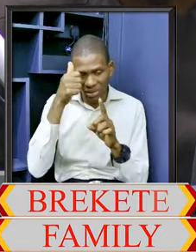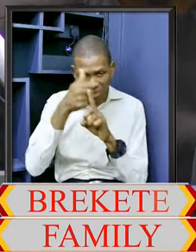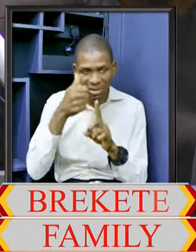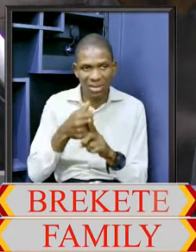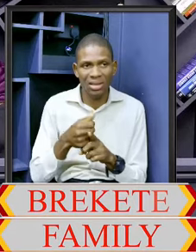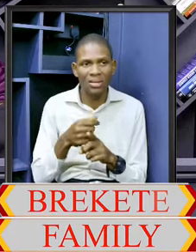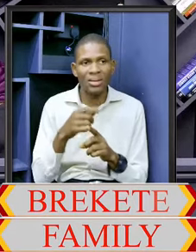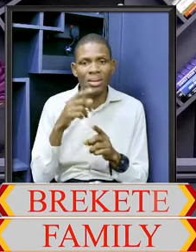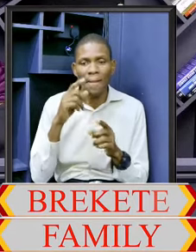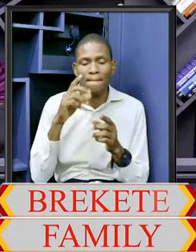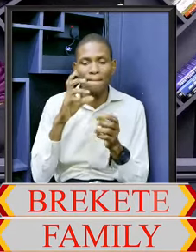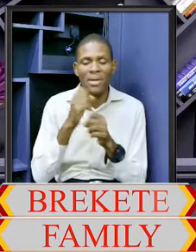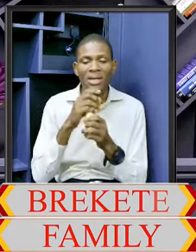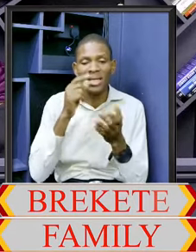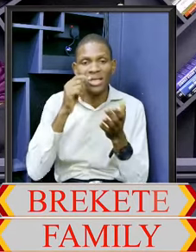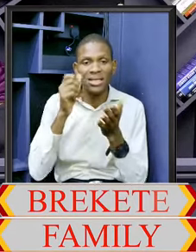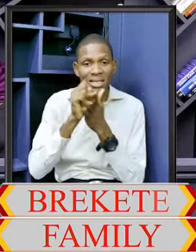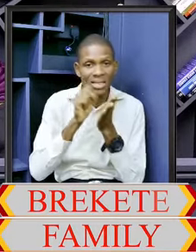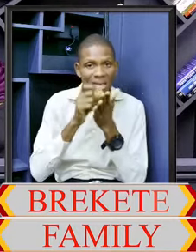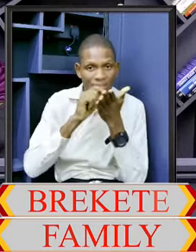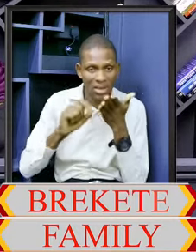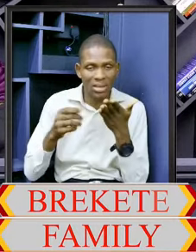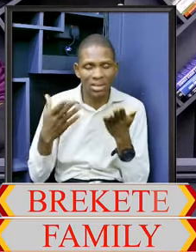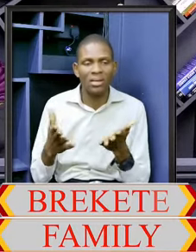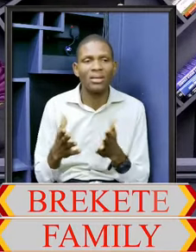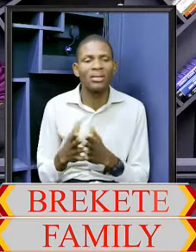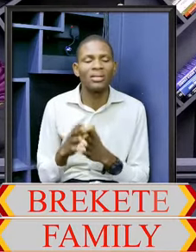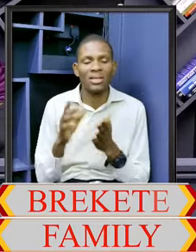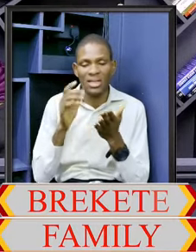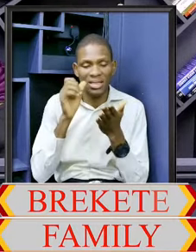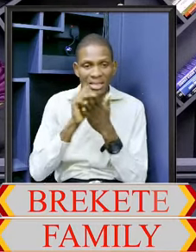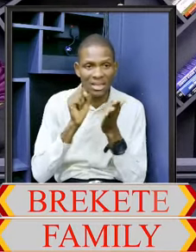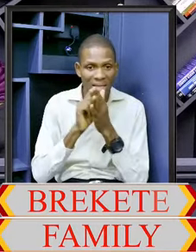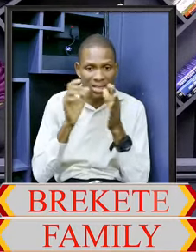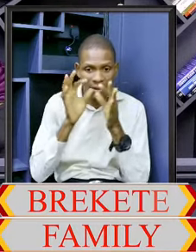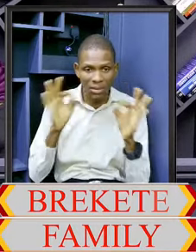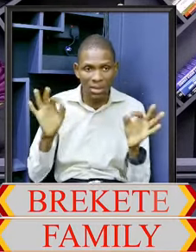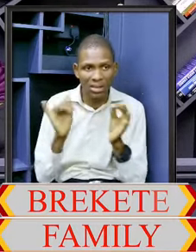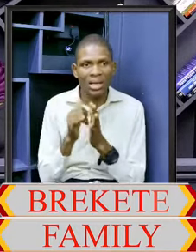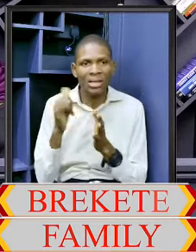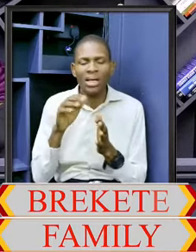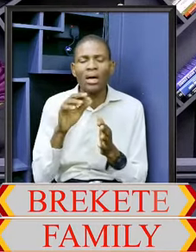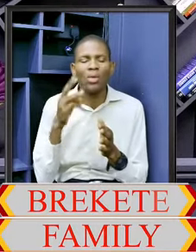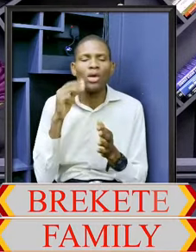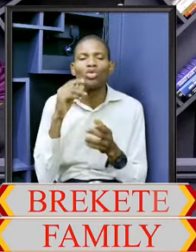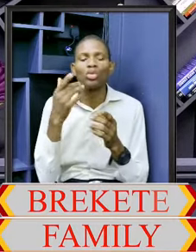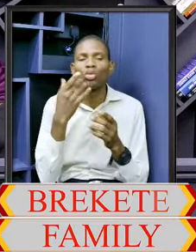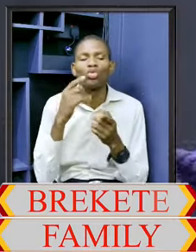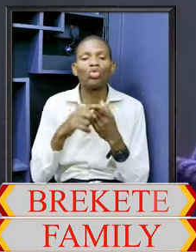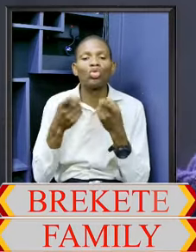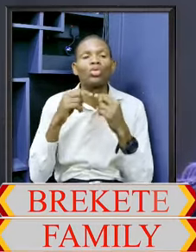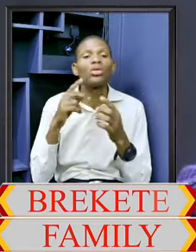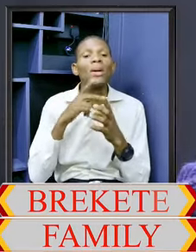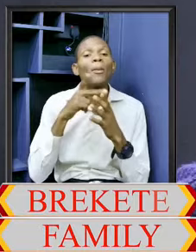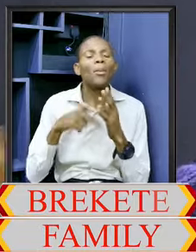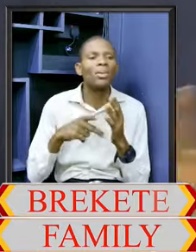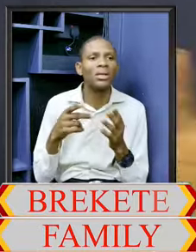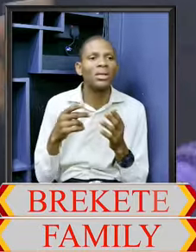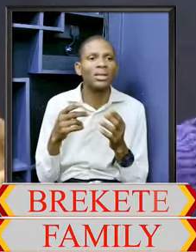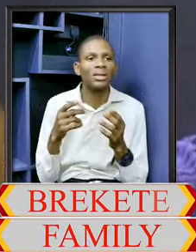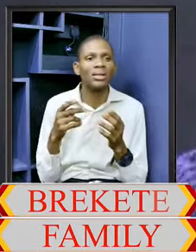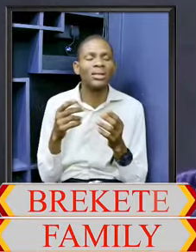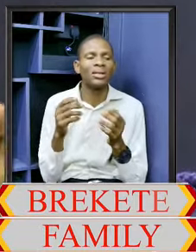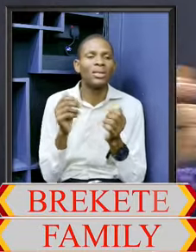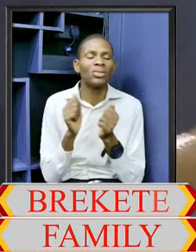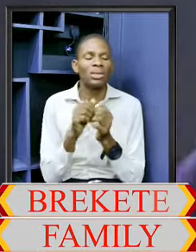a statement here, sitting here. He said that they are not supposed to come to the public with an in-house matter. I'm